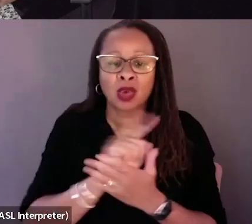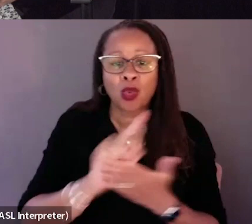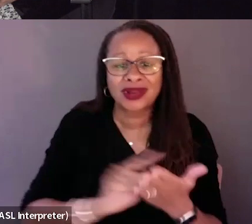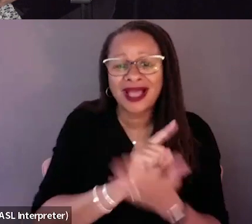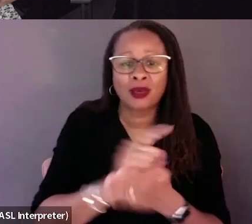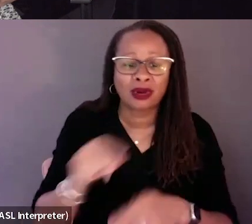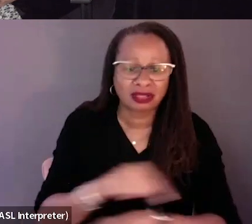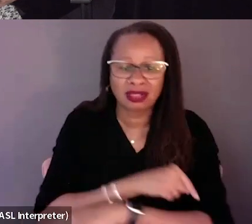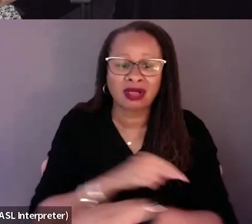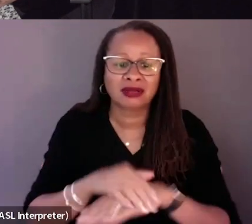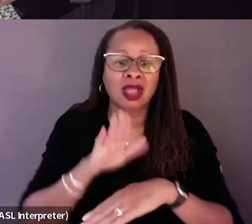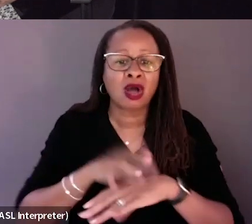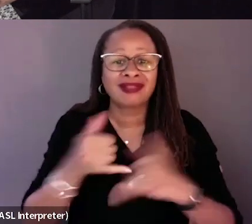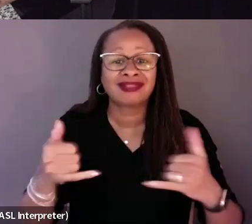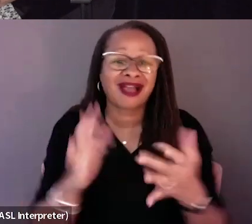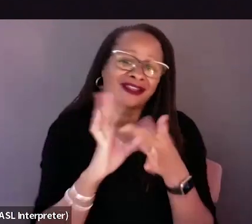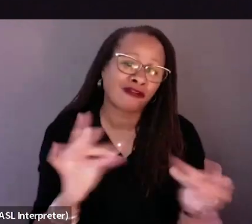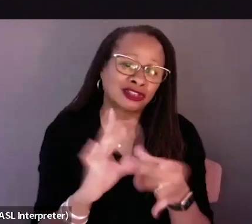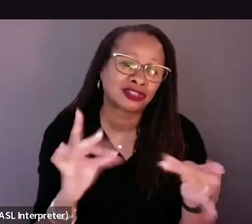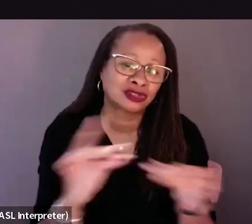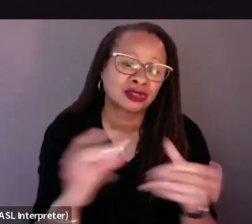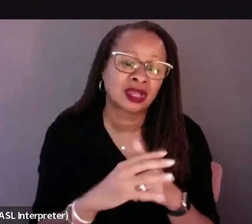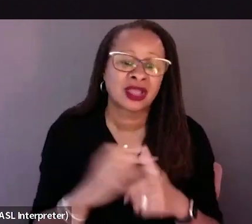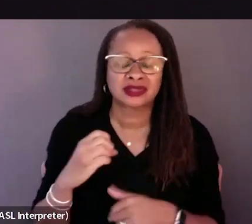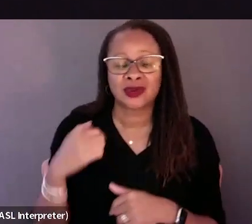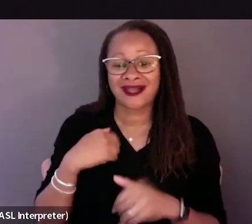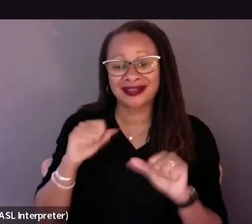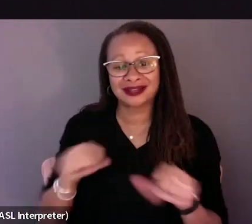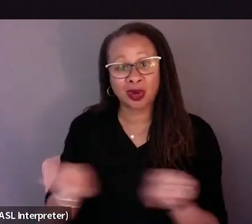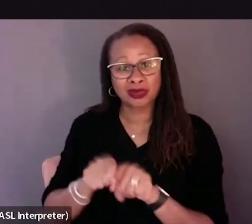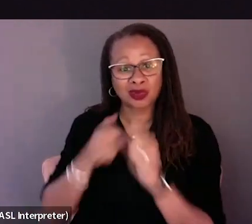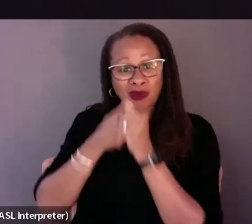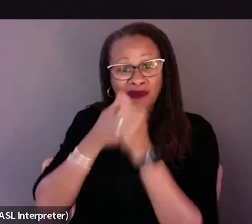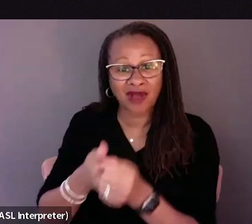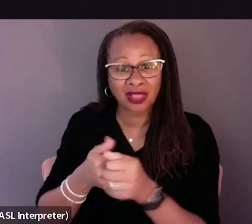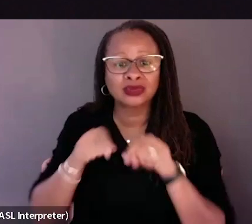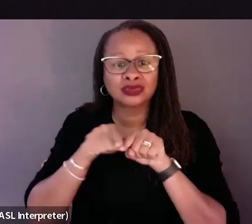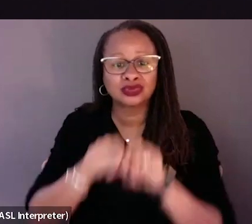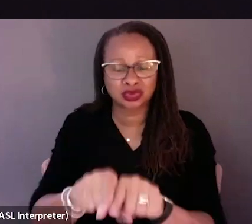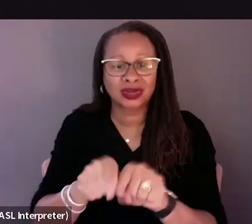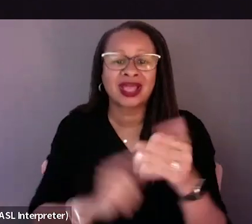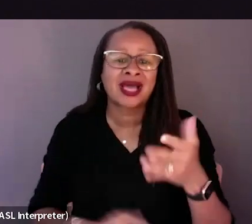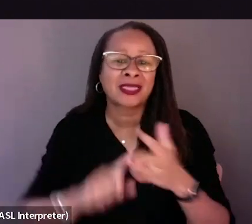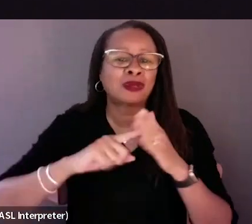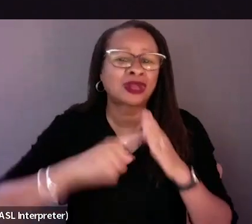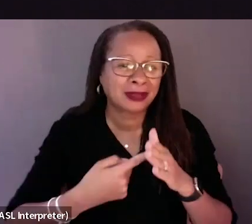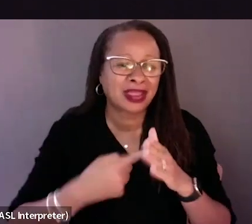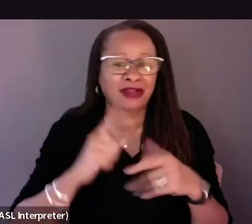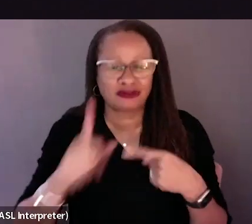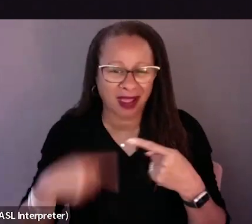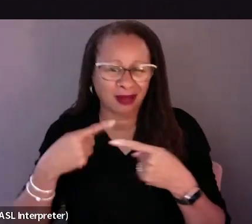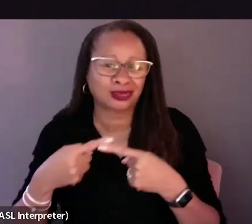long online conversations, and I could also follow them during the preliminary.